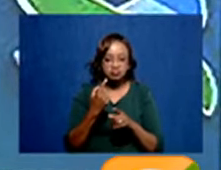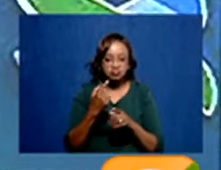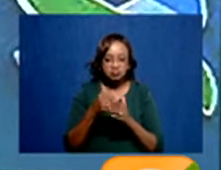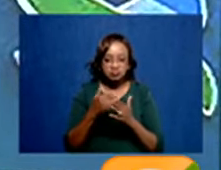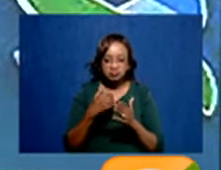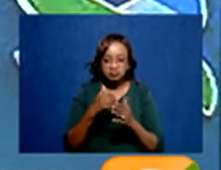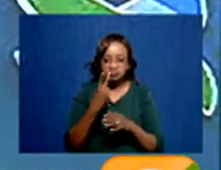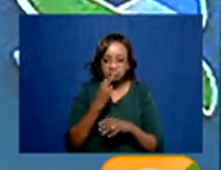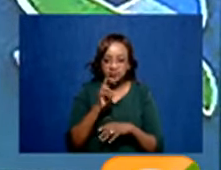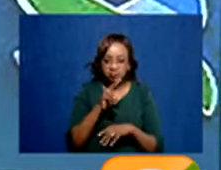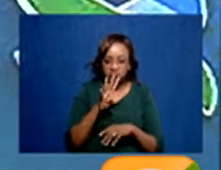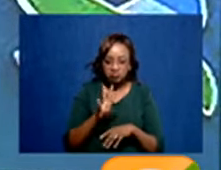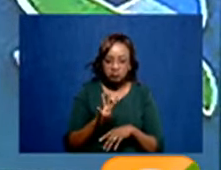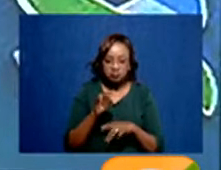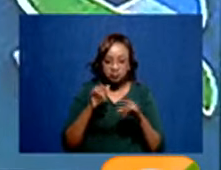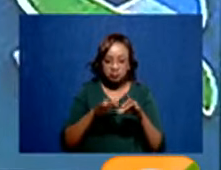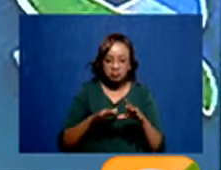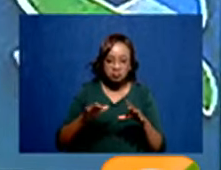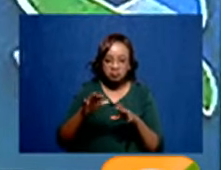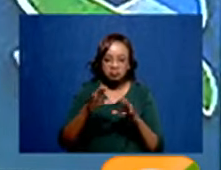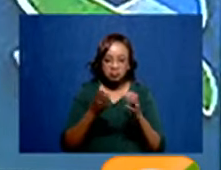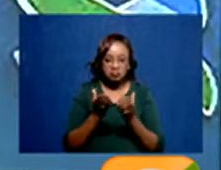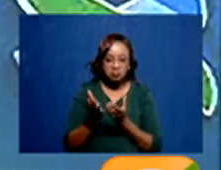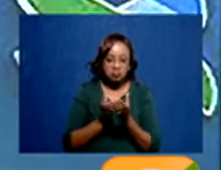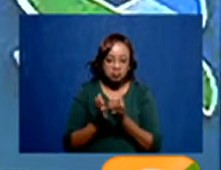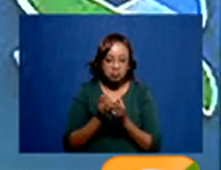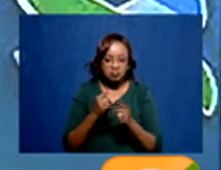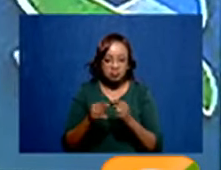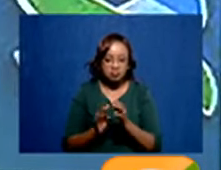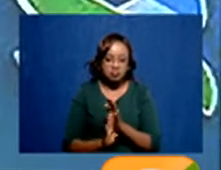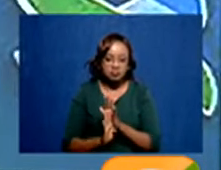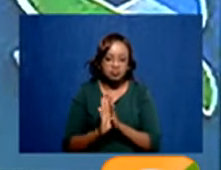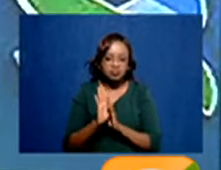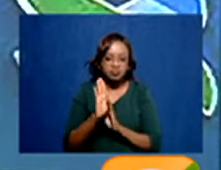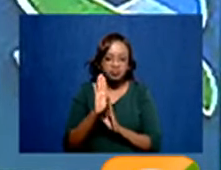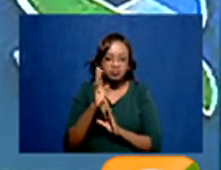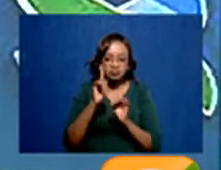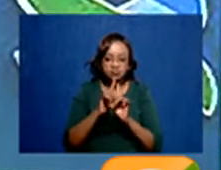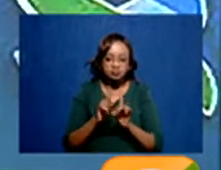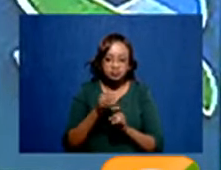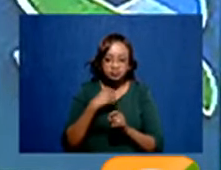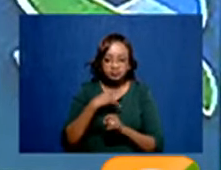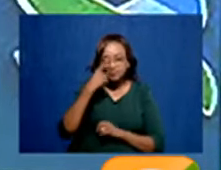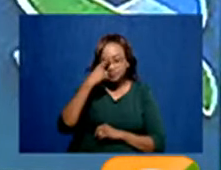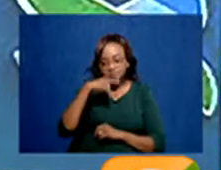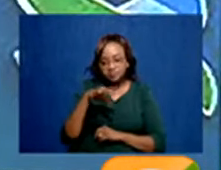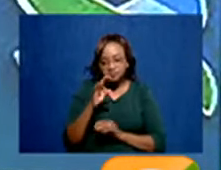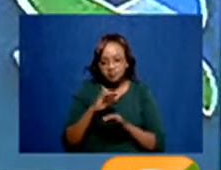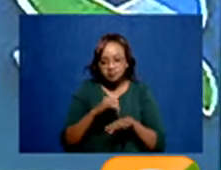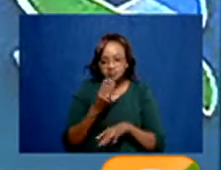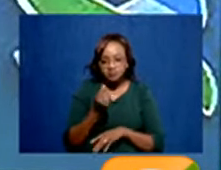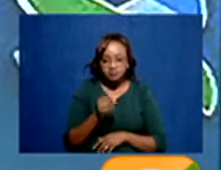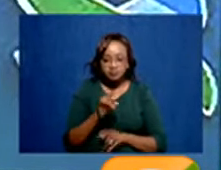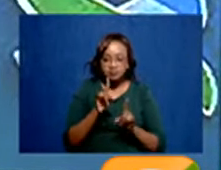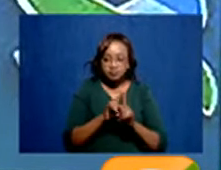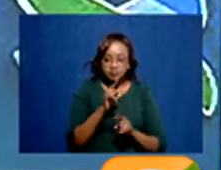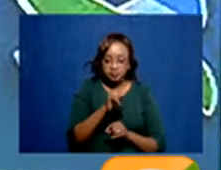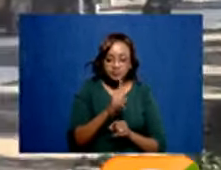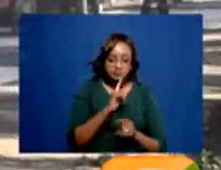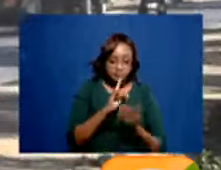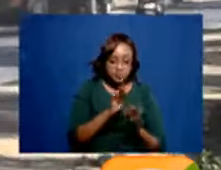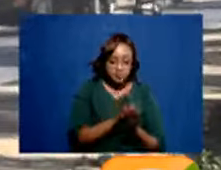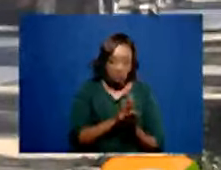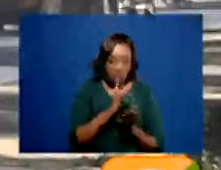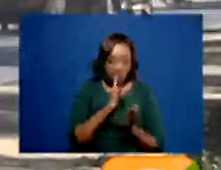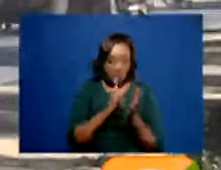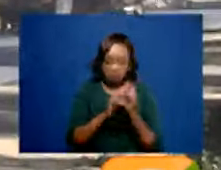of 2024, the macro environment will continue to improve, backed by a softening monetary policy. The lender is also projecting that the